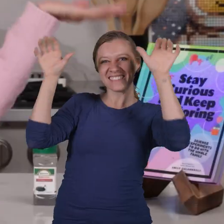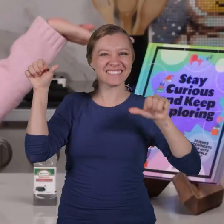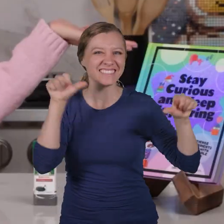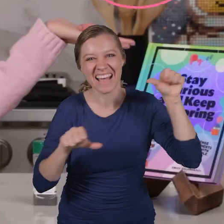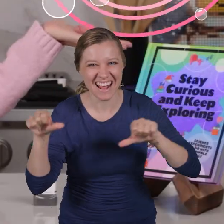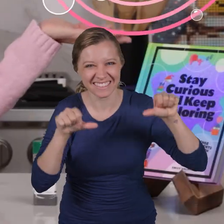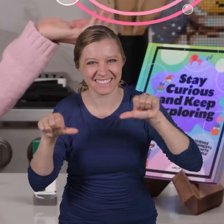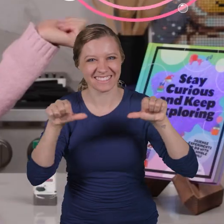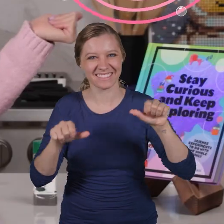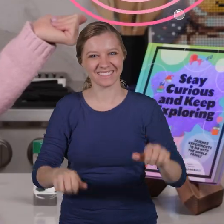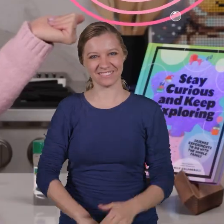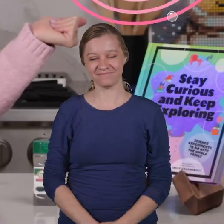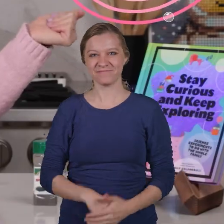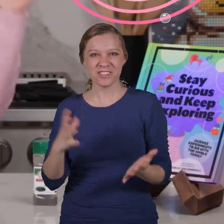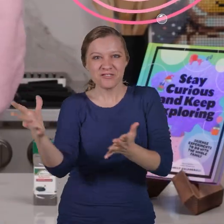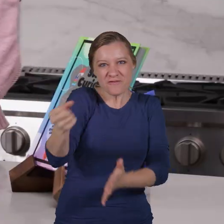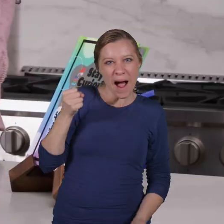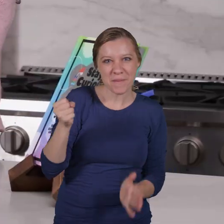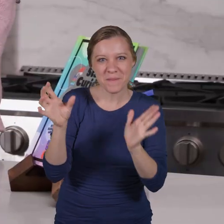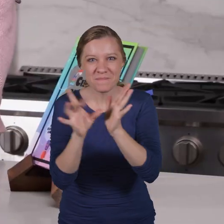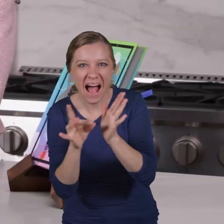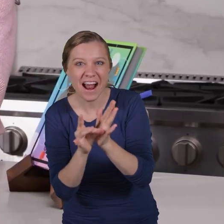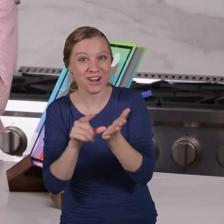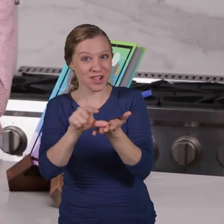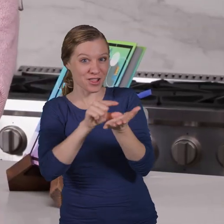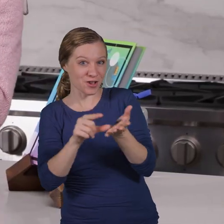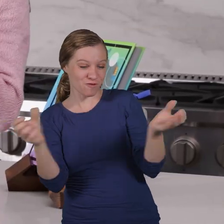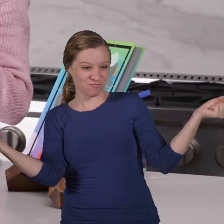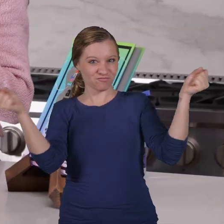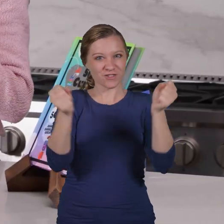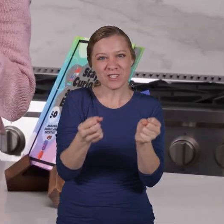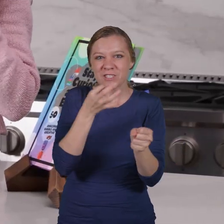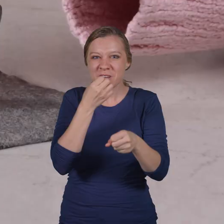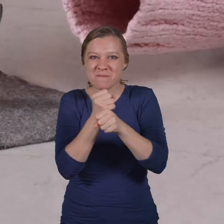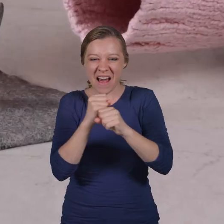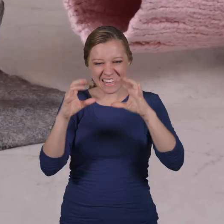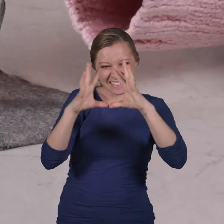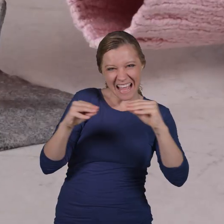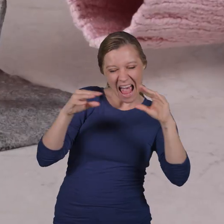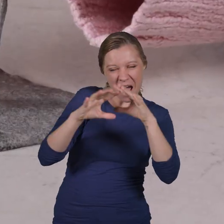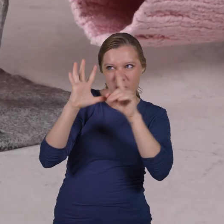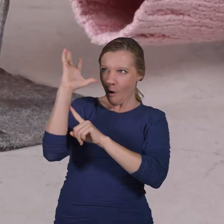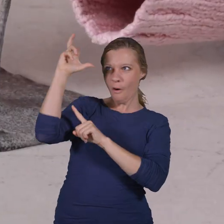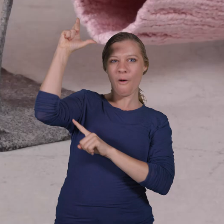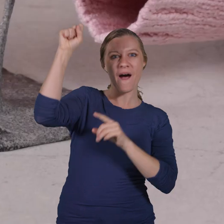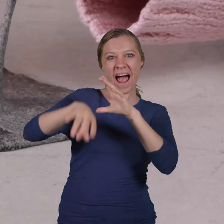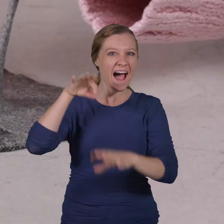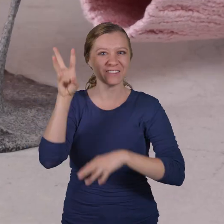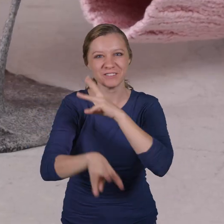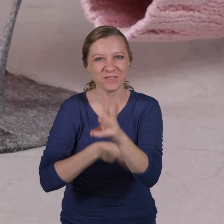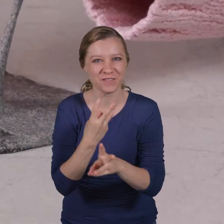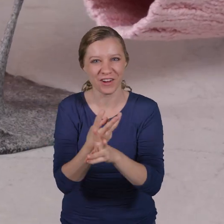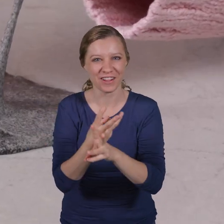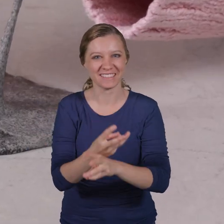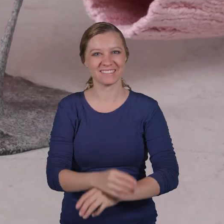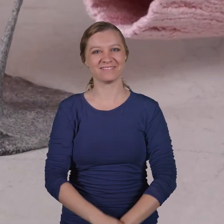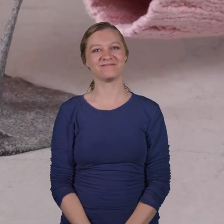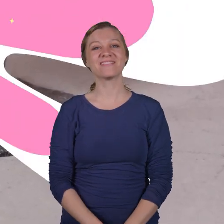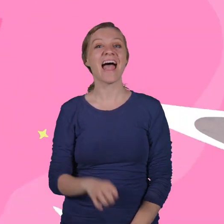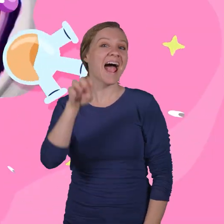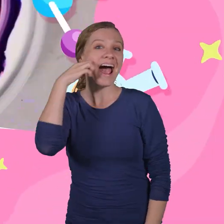all things space and science. So grab your magnets and your glue because we're about to make slime that is out of this